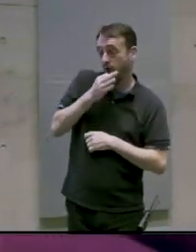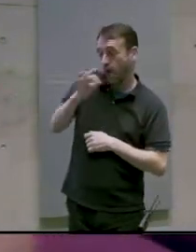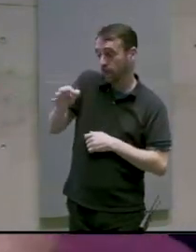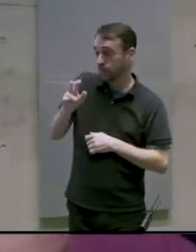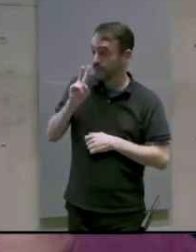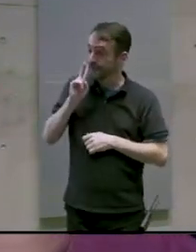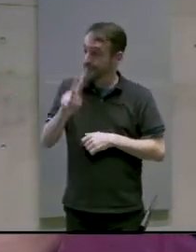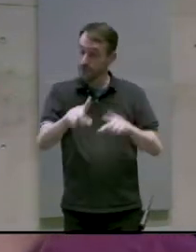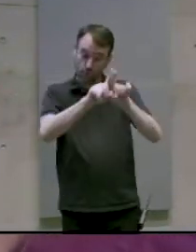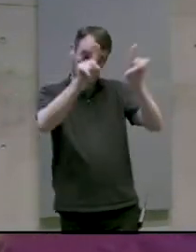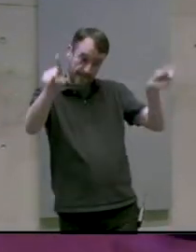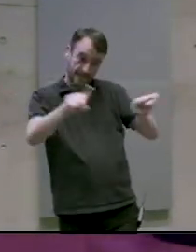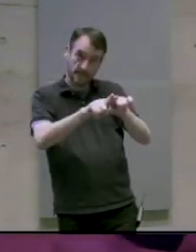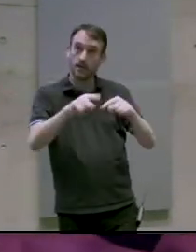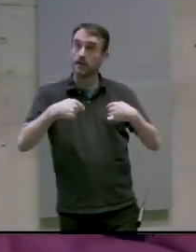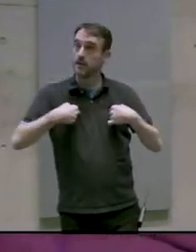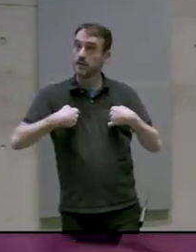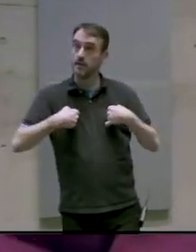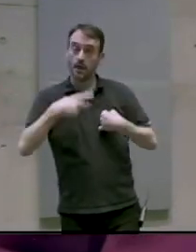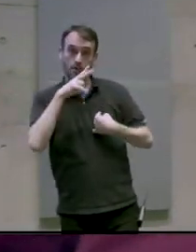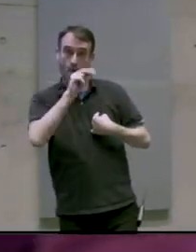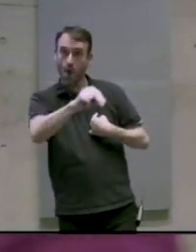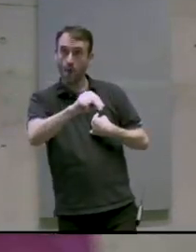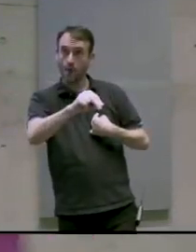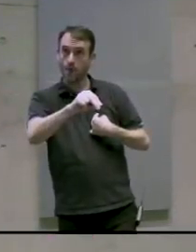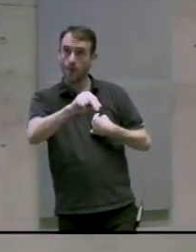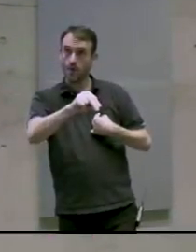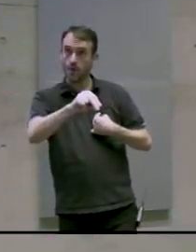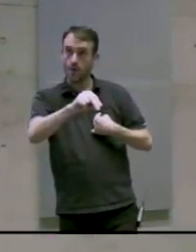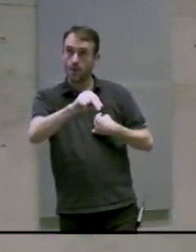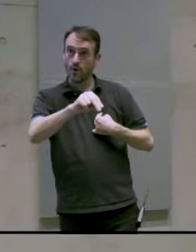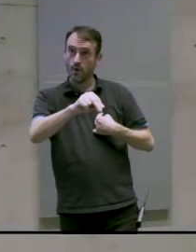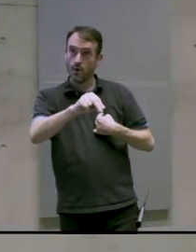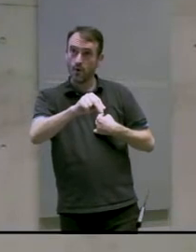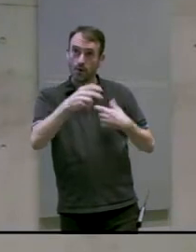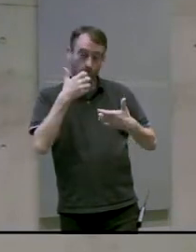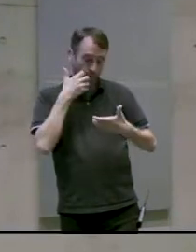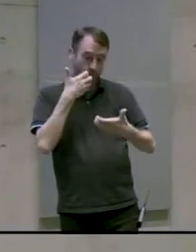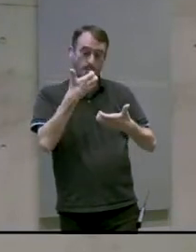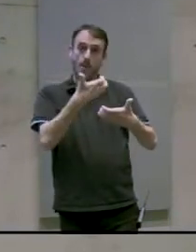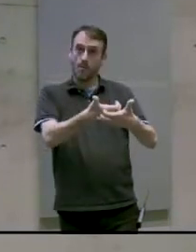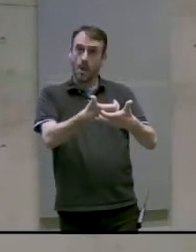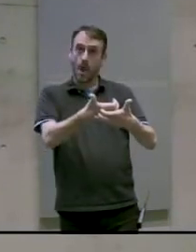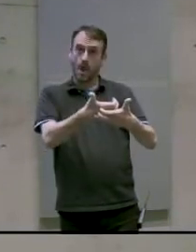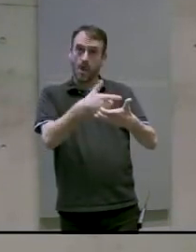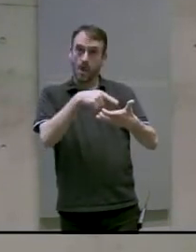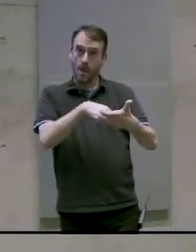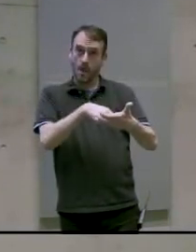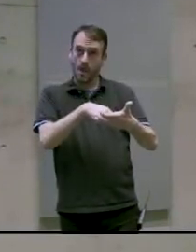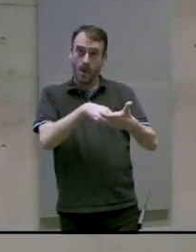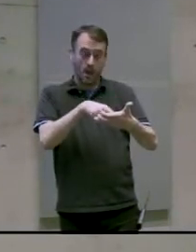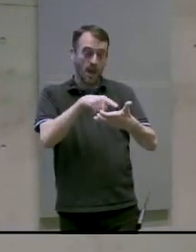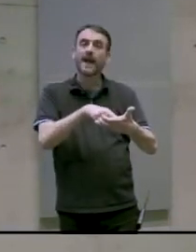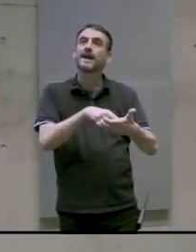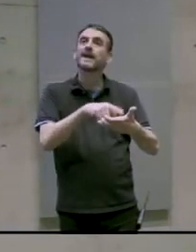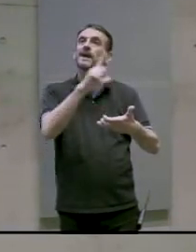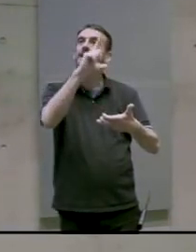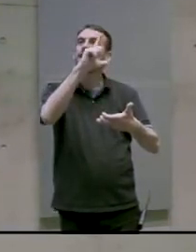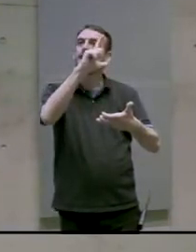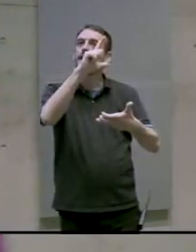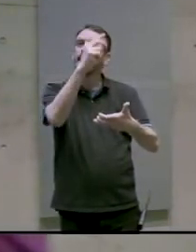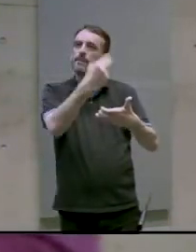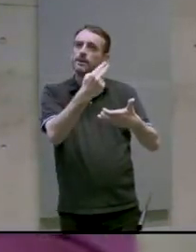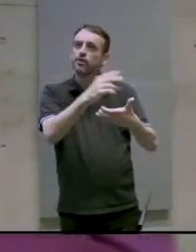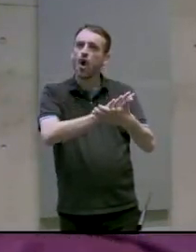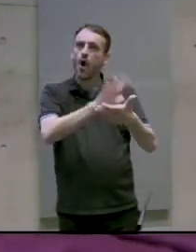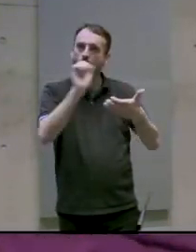say no, the screen, because it's your mobile phone, actually does display the images, but it gives you descriptions of each of the rooms. So effectively, you could play it as